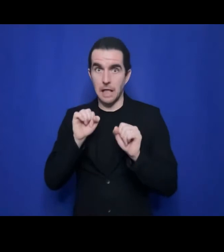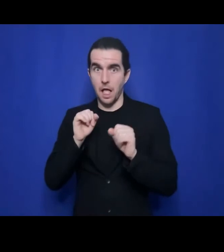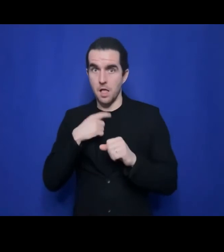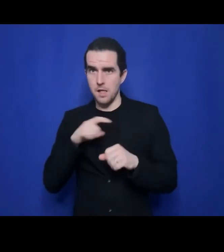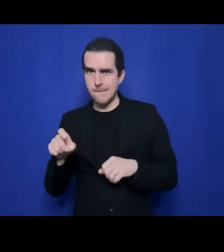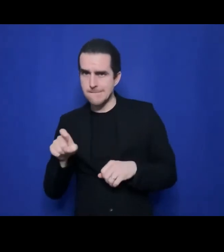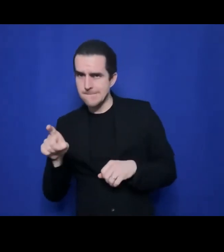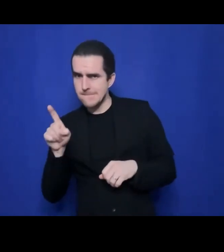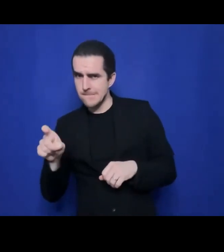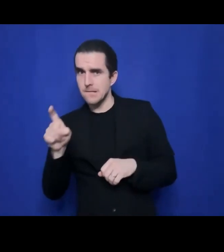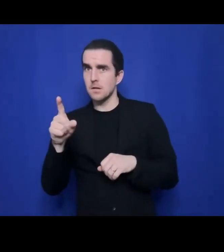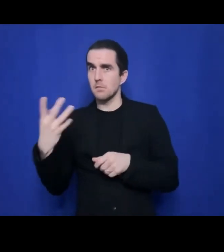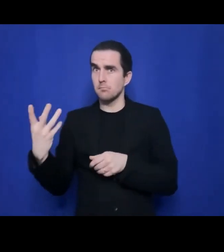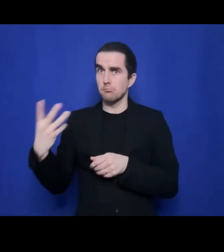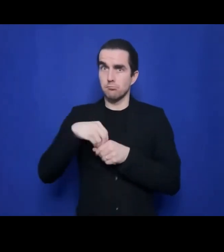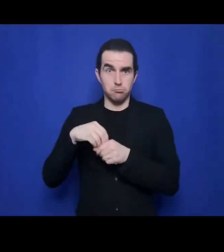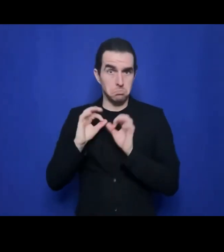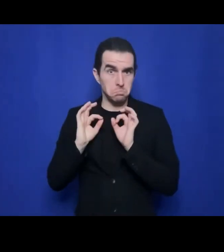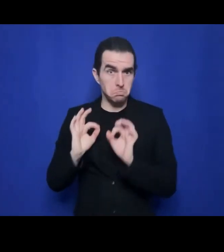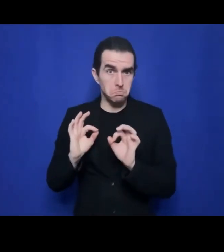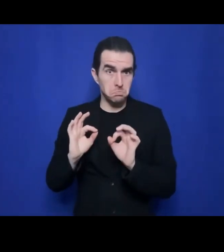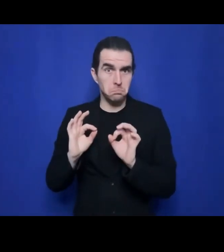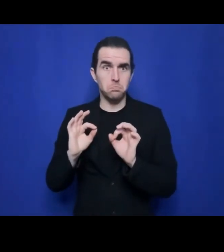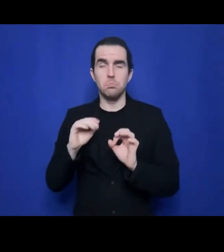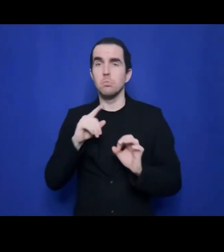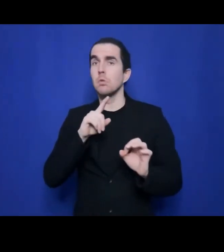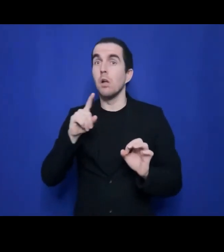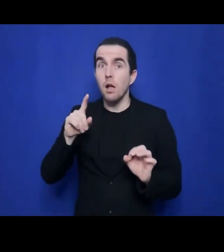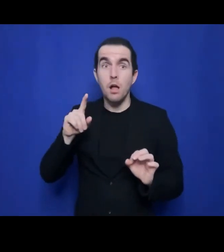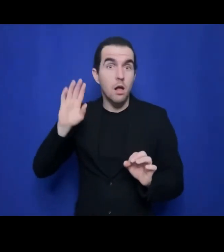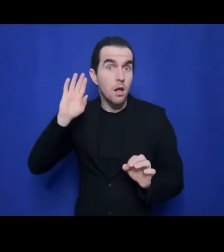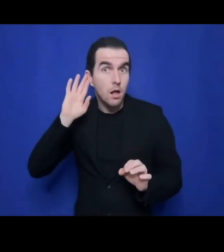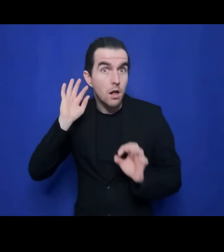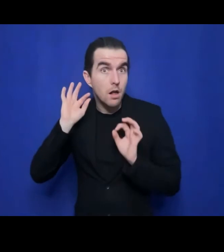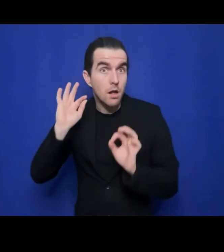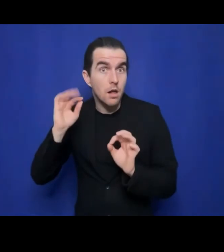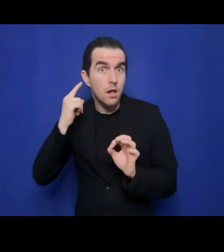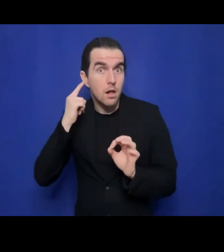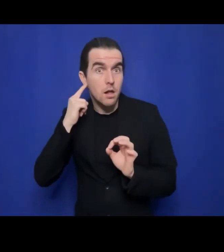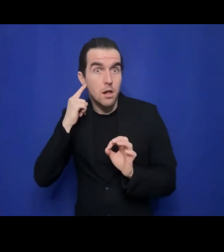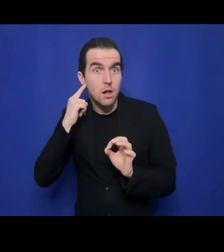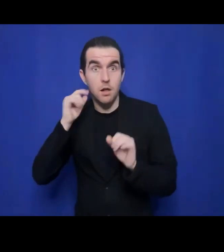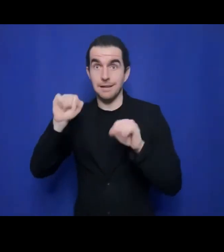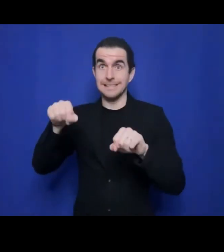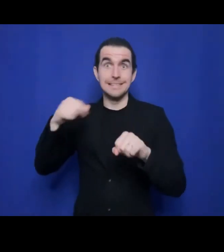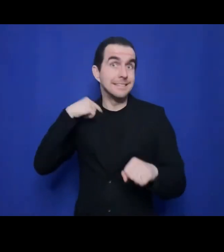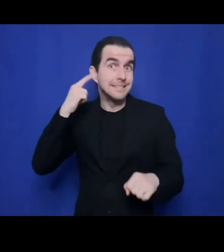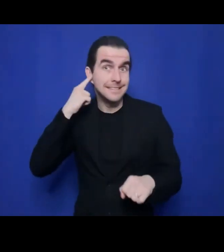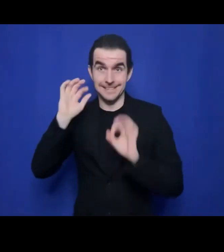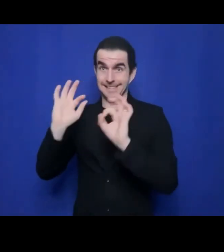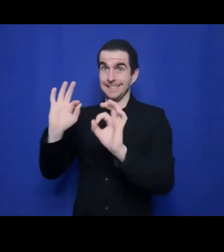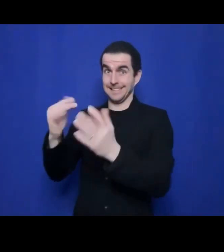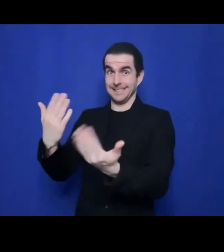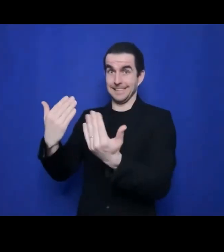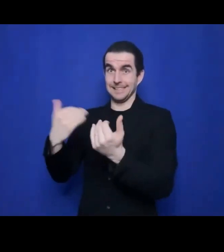Yes, we can. Yes, perfect. So I have a question in regards to intersectionality. As a